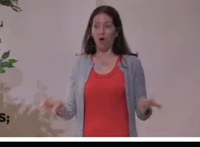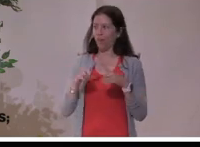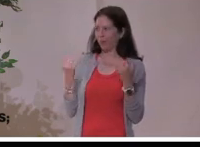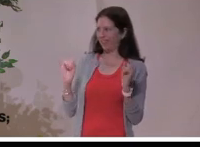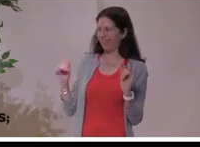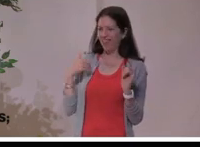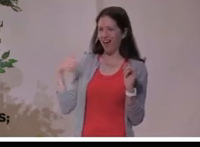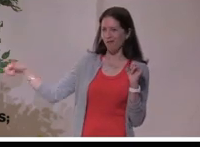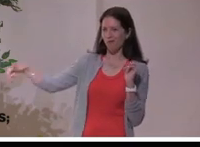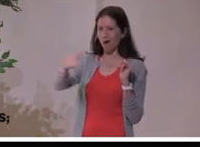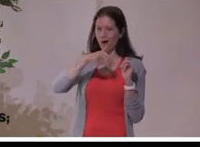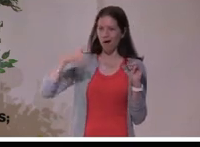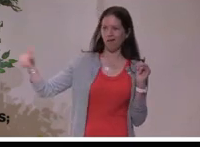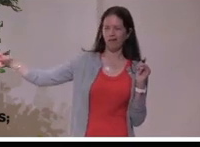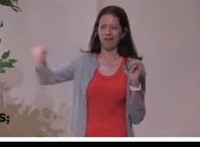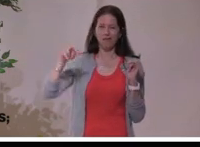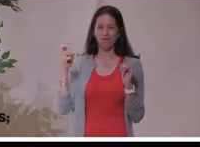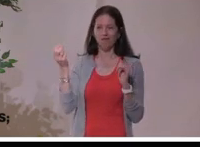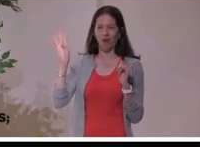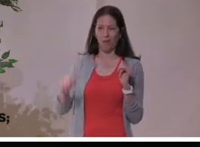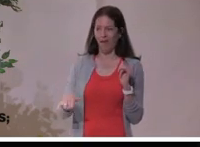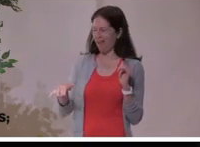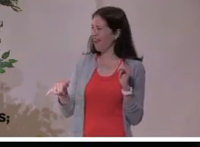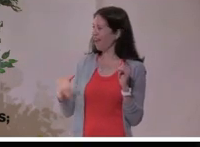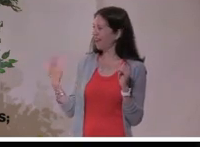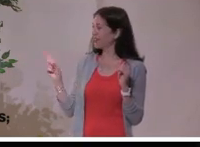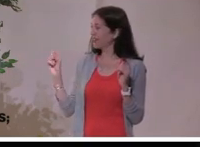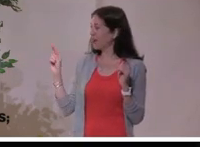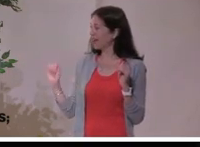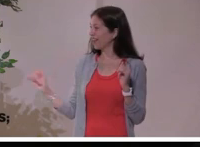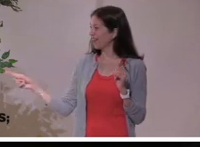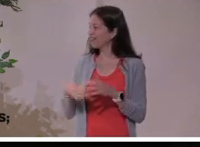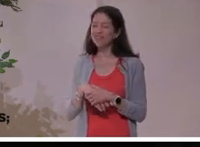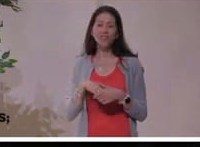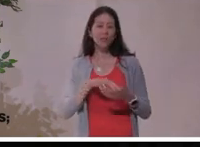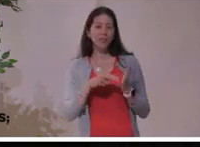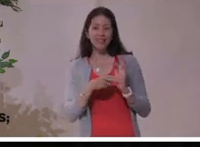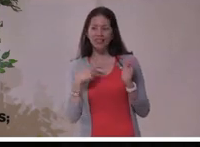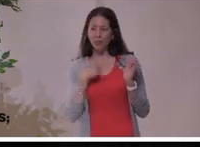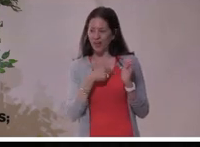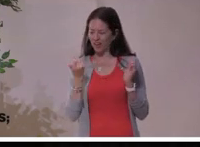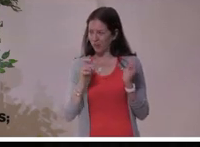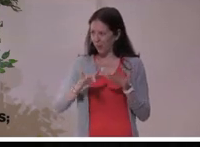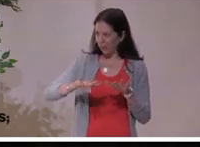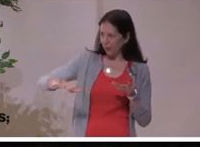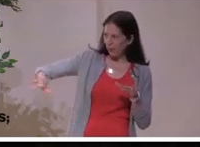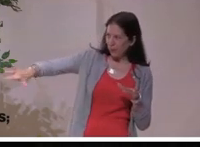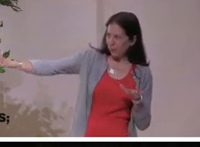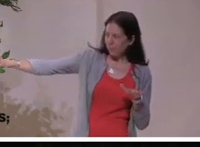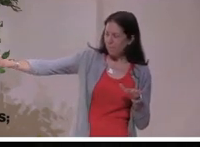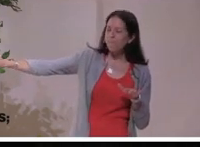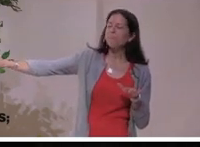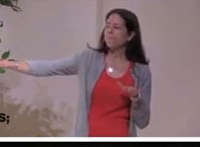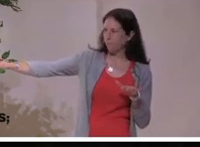our futuristic runway show that's going to be happening. Donnie. All right, so that means we have to clear out this space, and